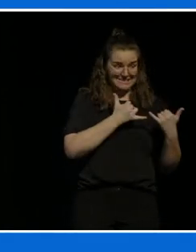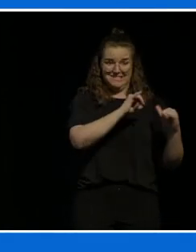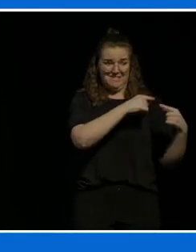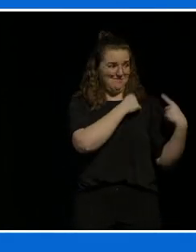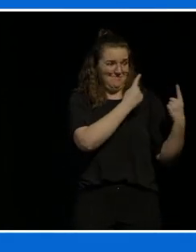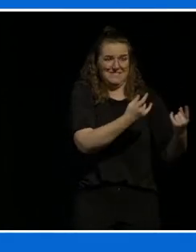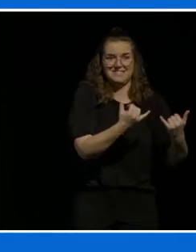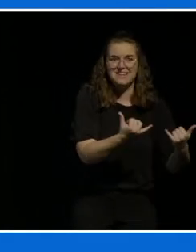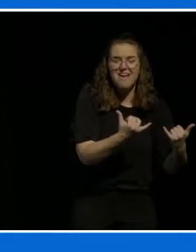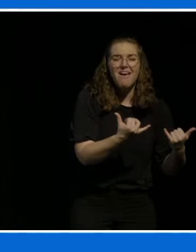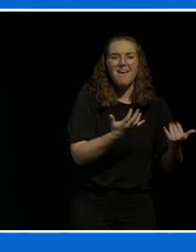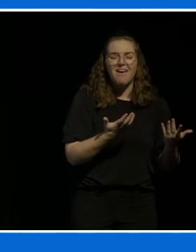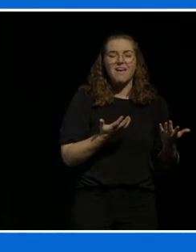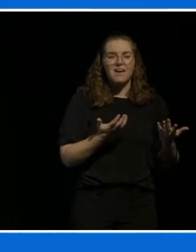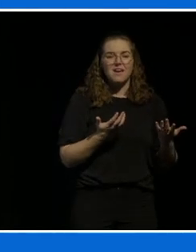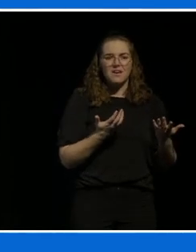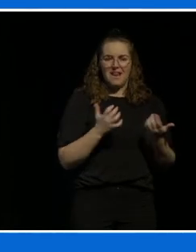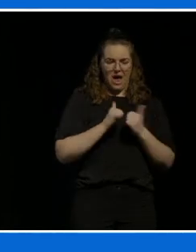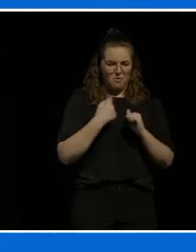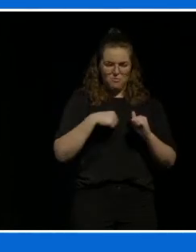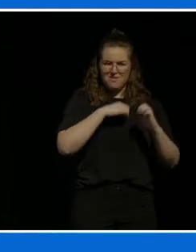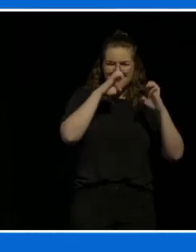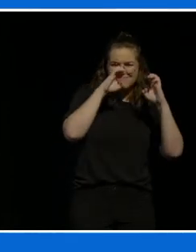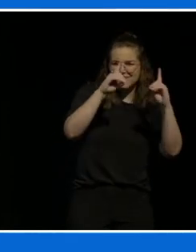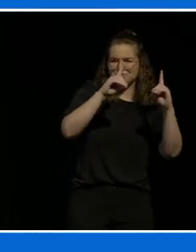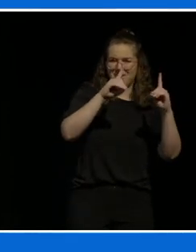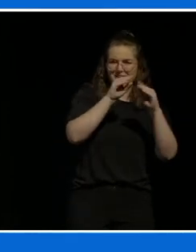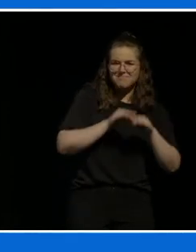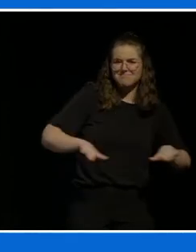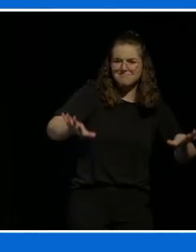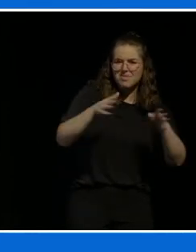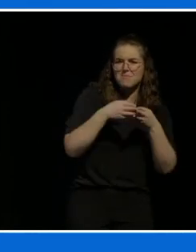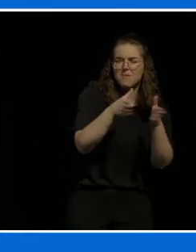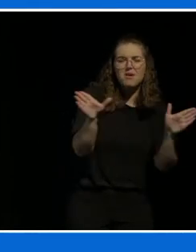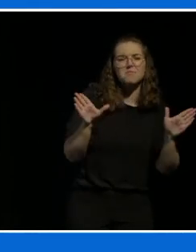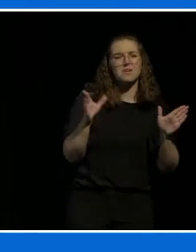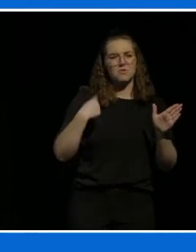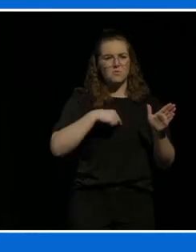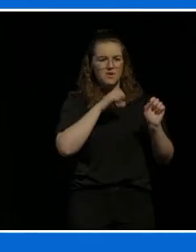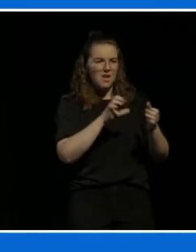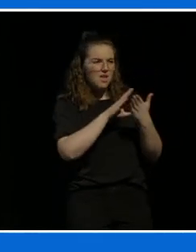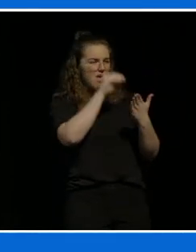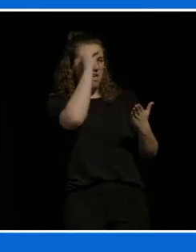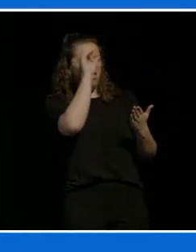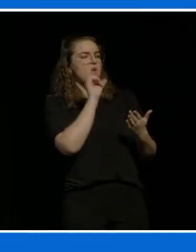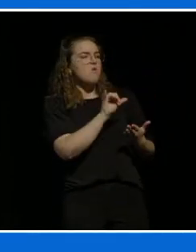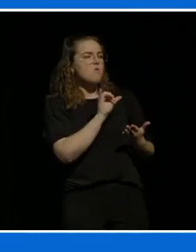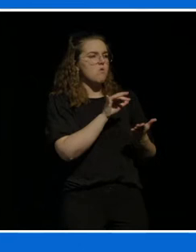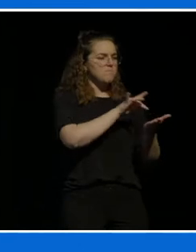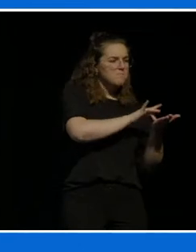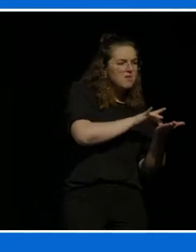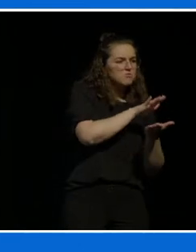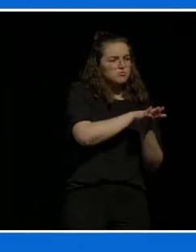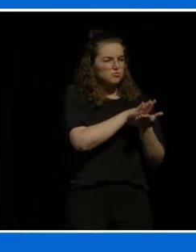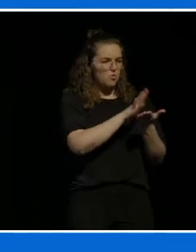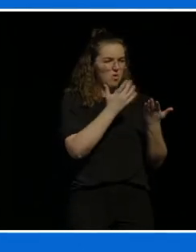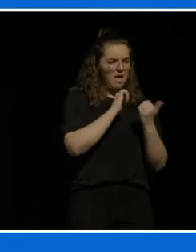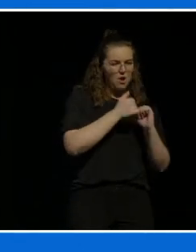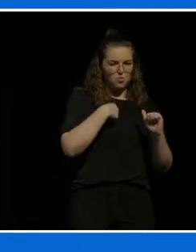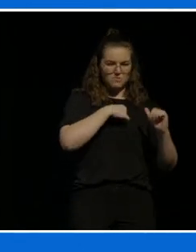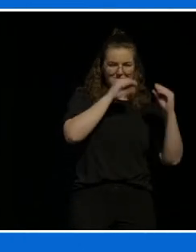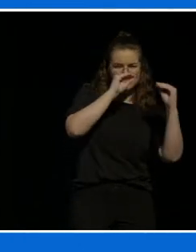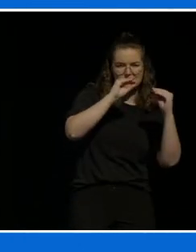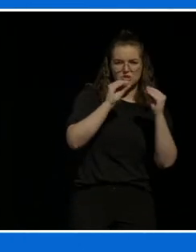make sense, and figuring out how do we educate the public so we can understand what should and shouldn't be taught in medical schools.